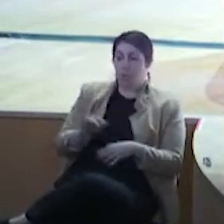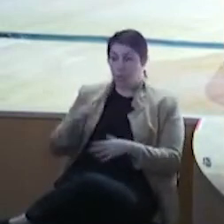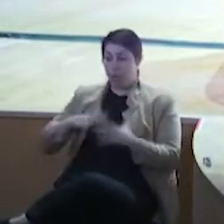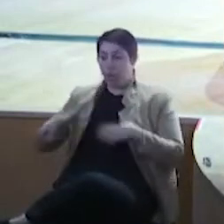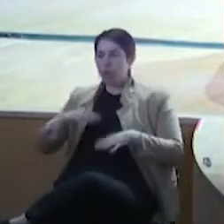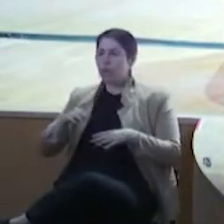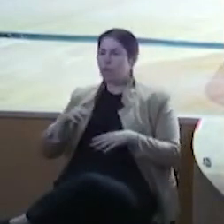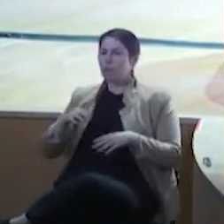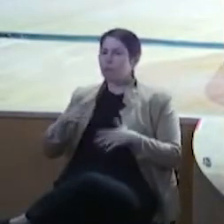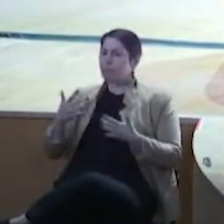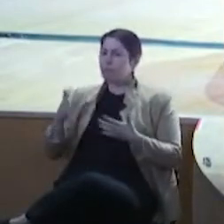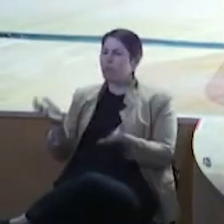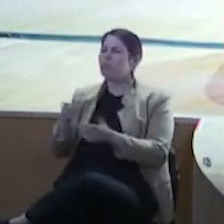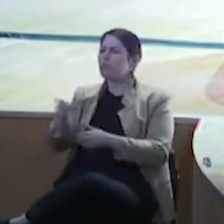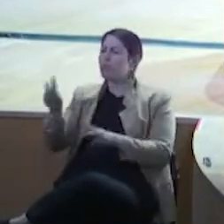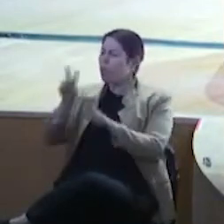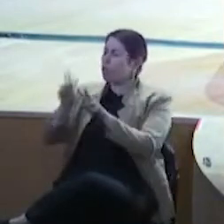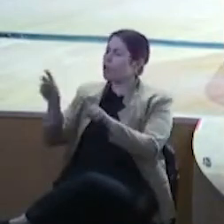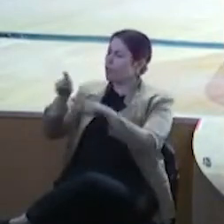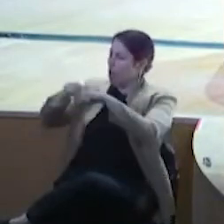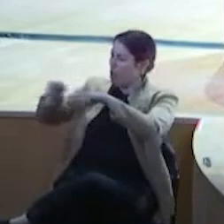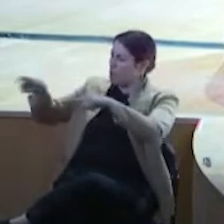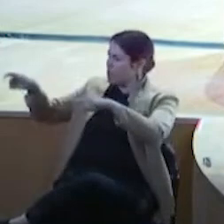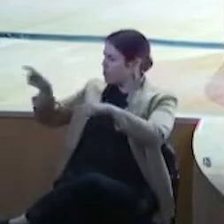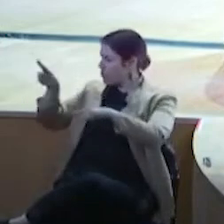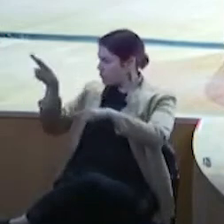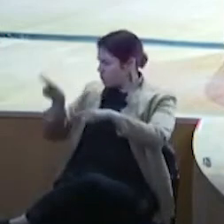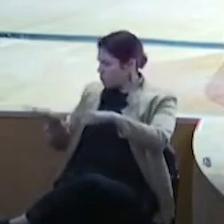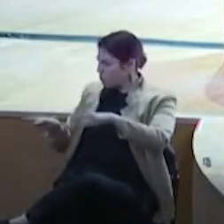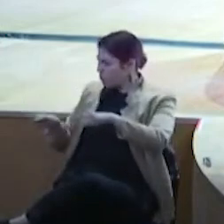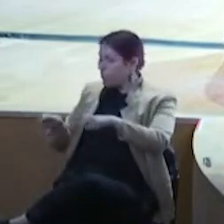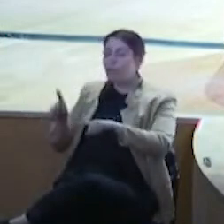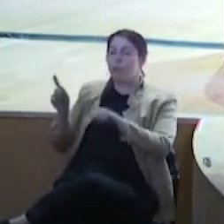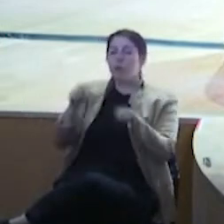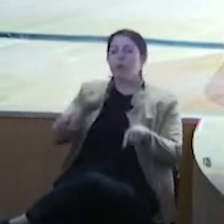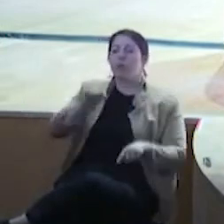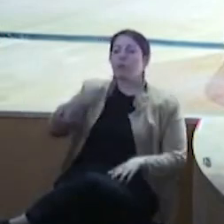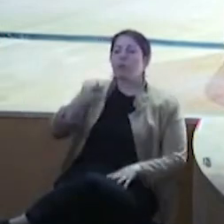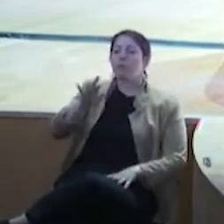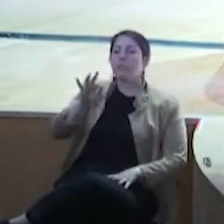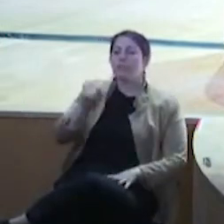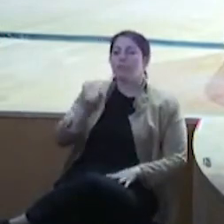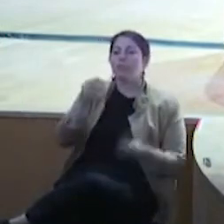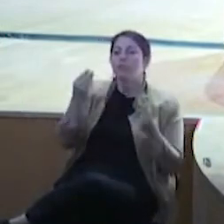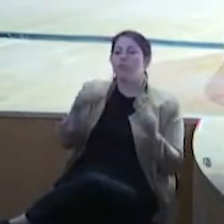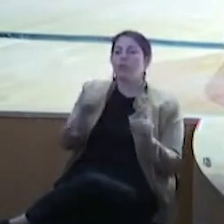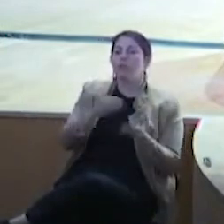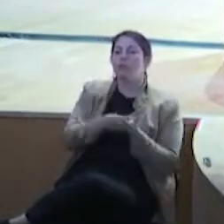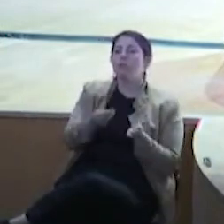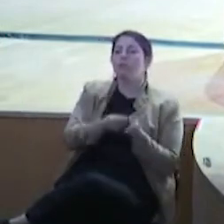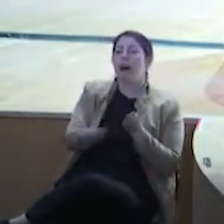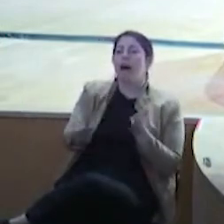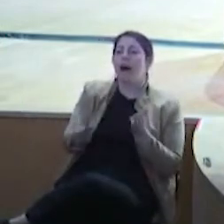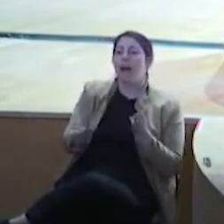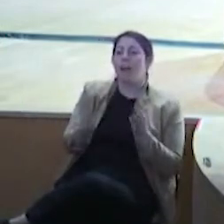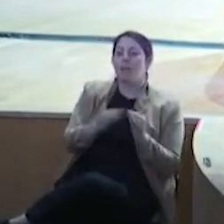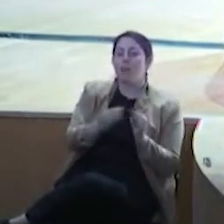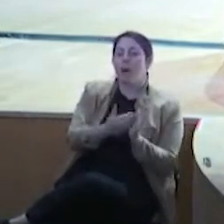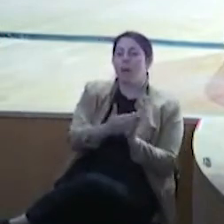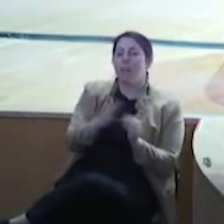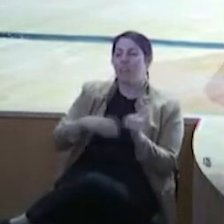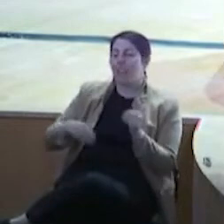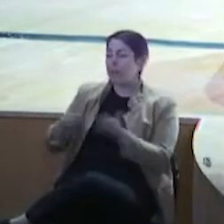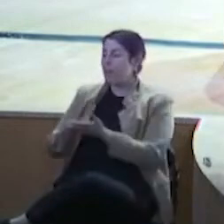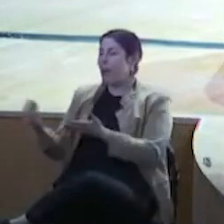through your closet and go to your local thrift store. You'd be amazed the treasures you find there. Be mindful of the amount of water that you